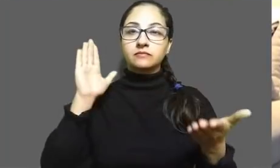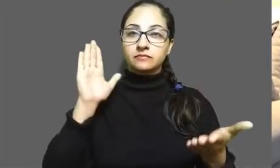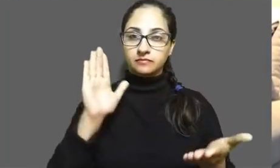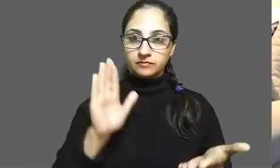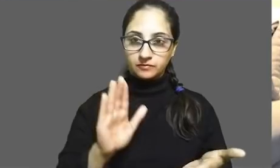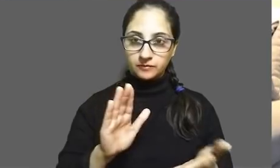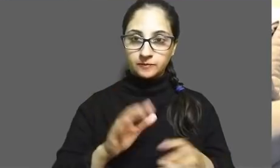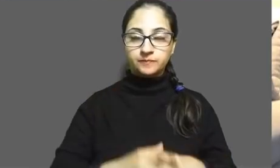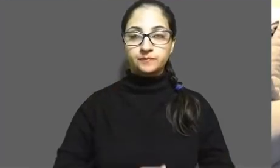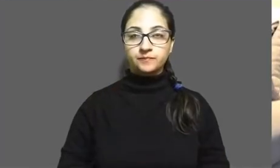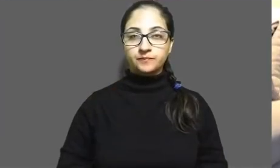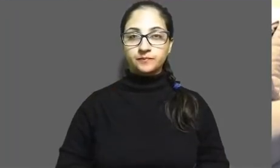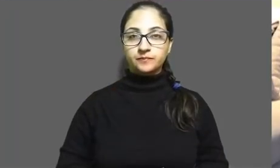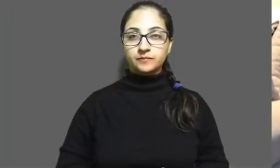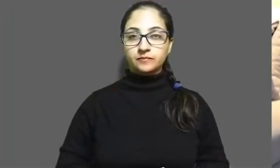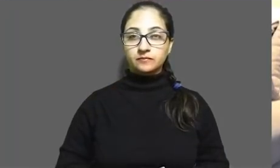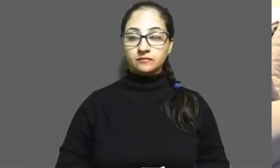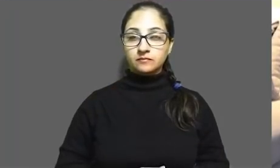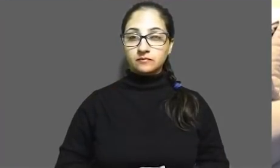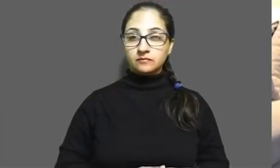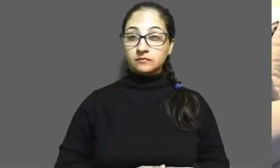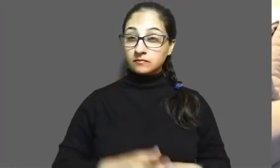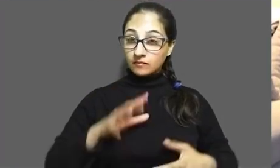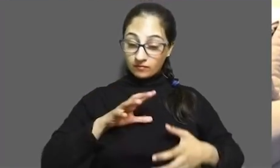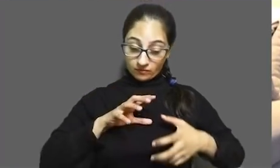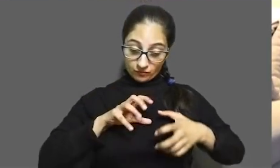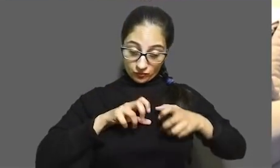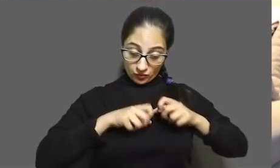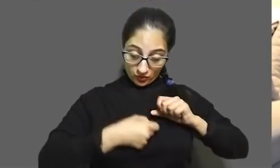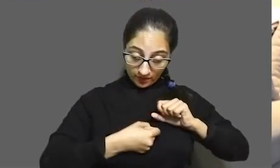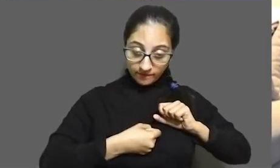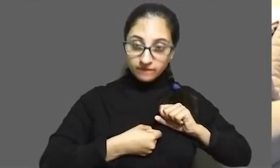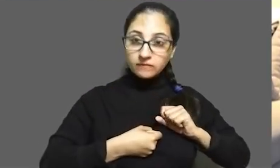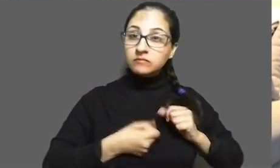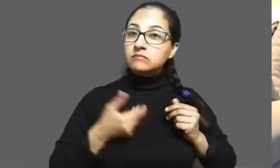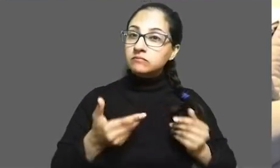So what are some coping strategies that may be helpful?